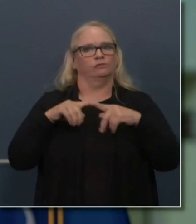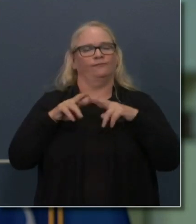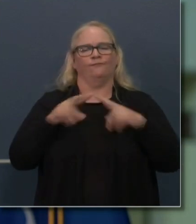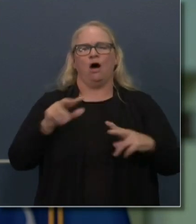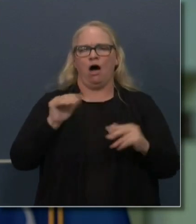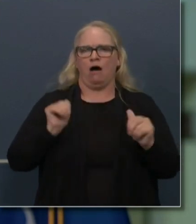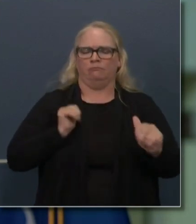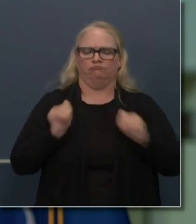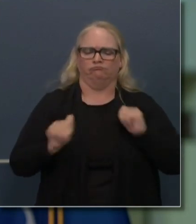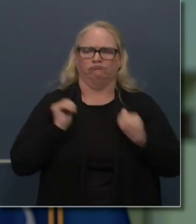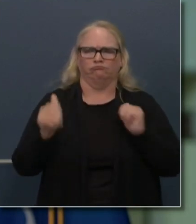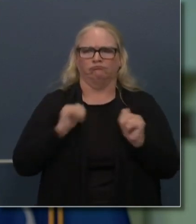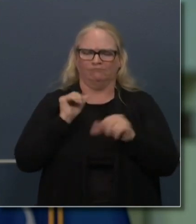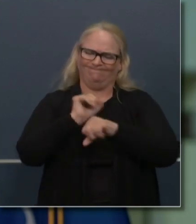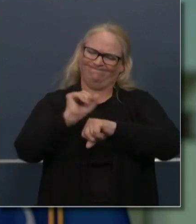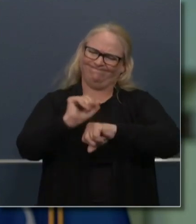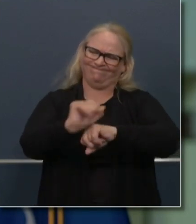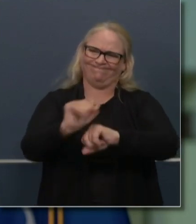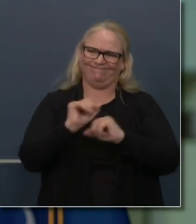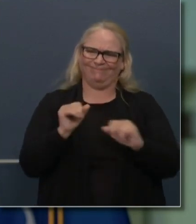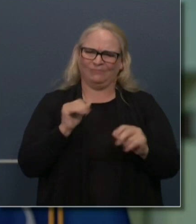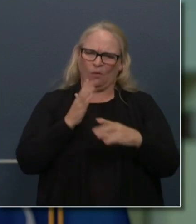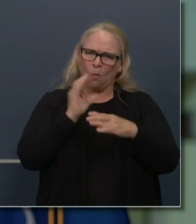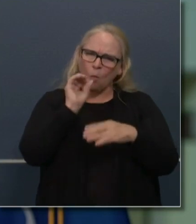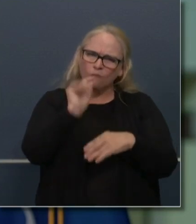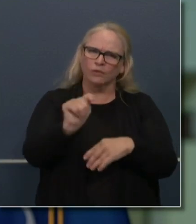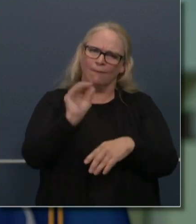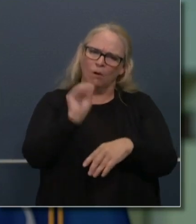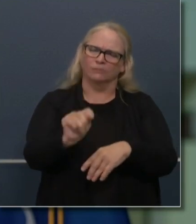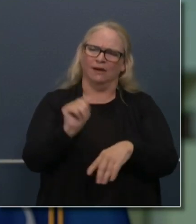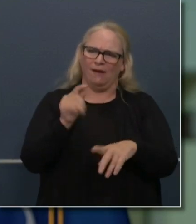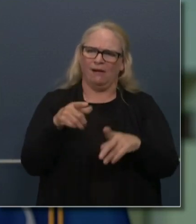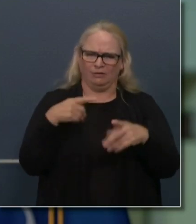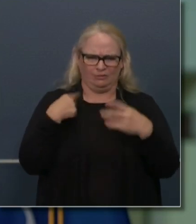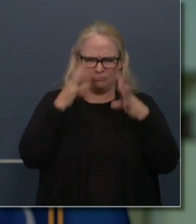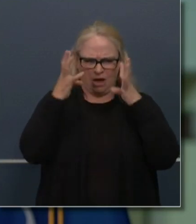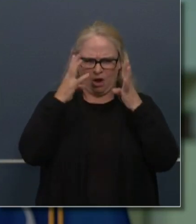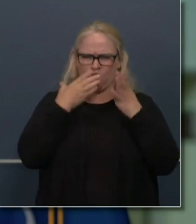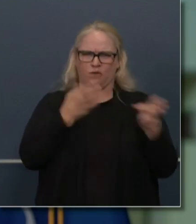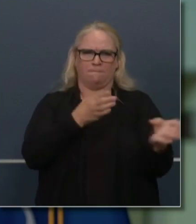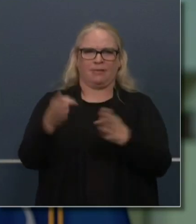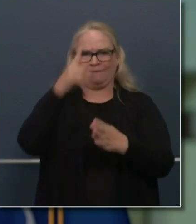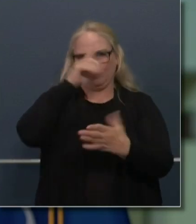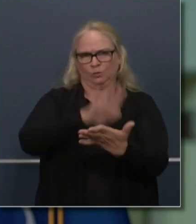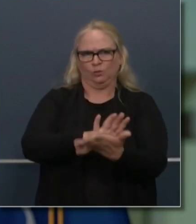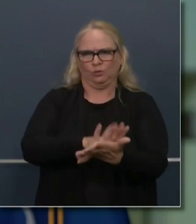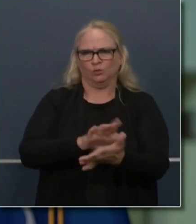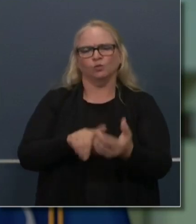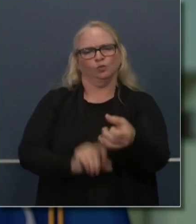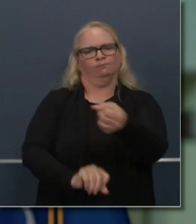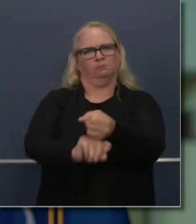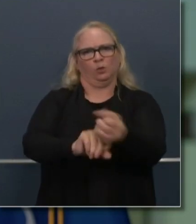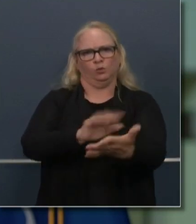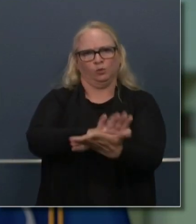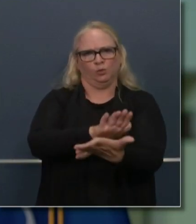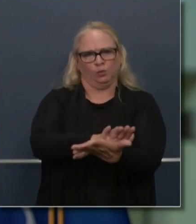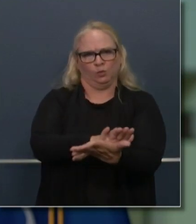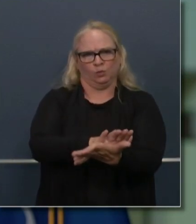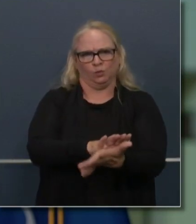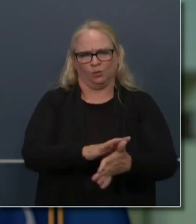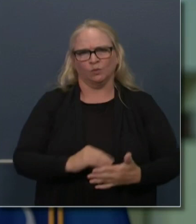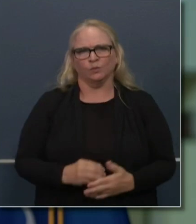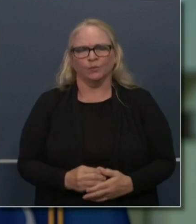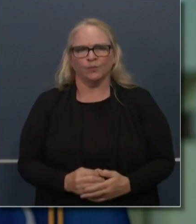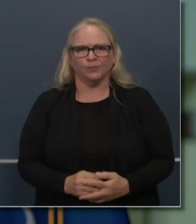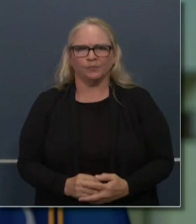working overtime to make sure that we're being as creative as possible, and we've made a number of announcements, not just Dr. Ghali,